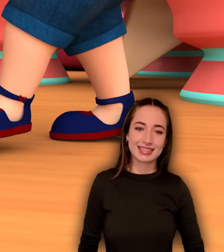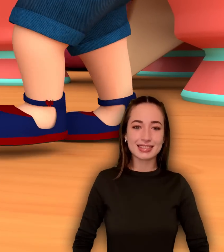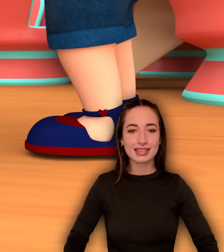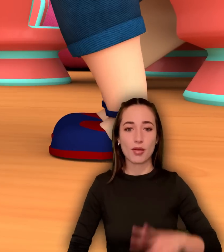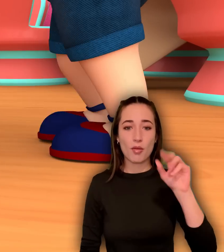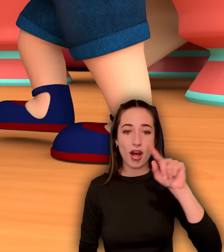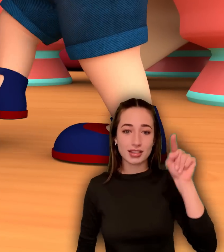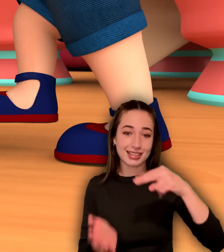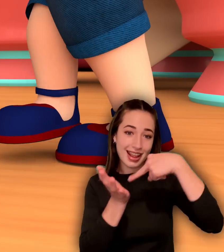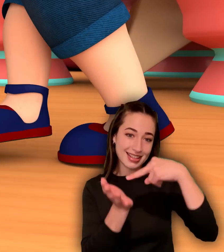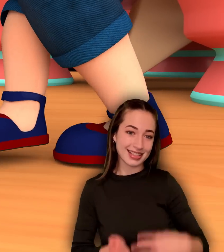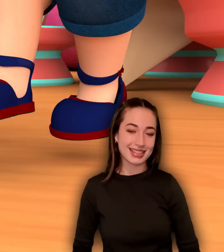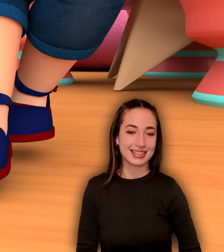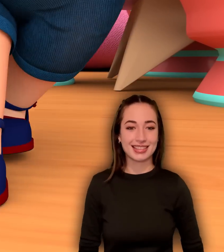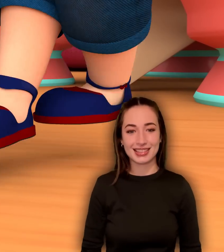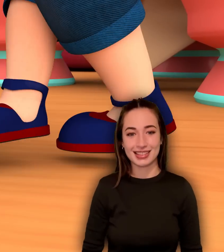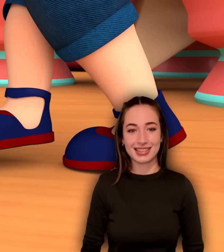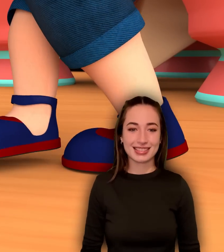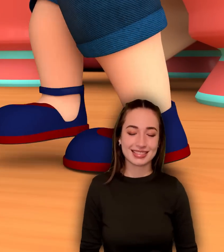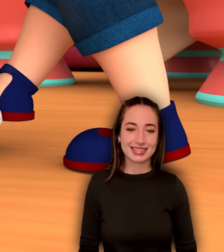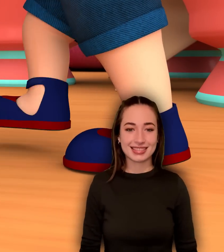tap it's a wolf